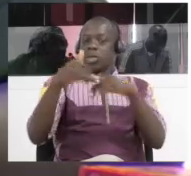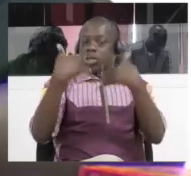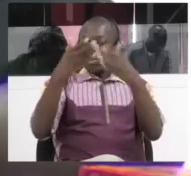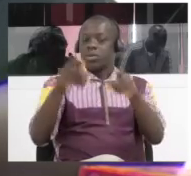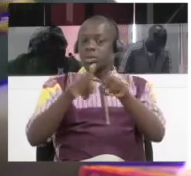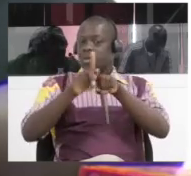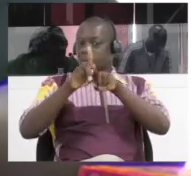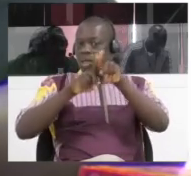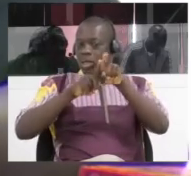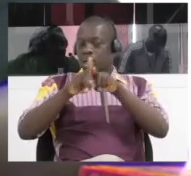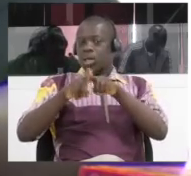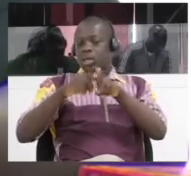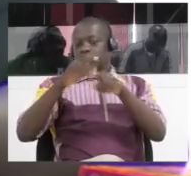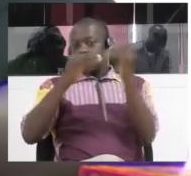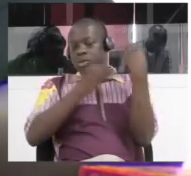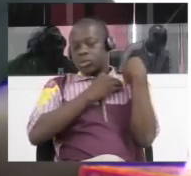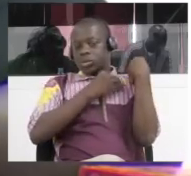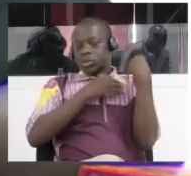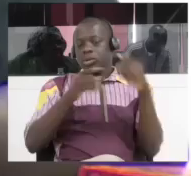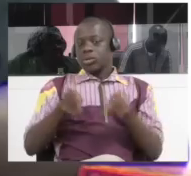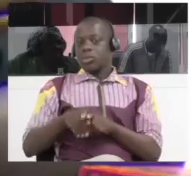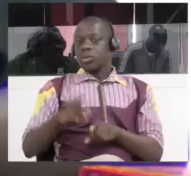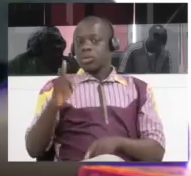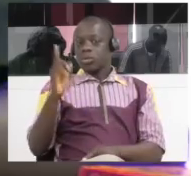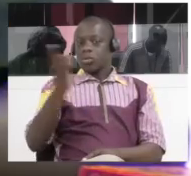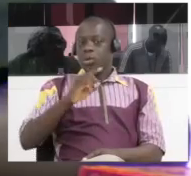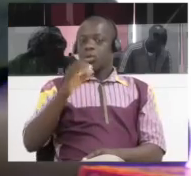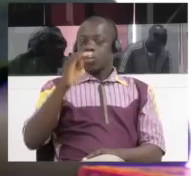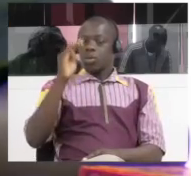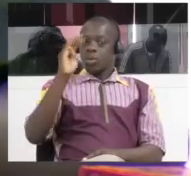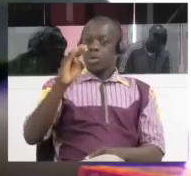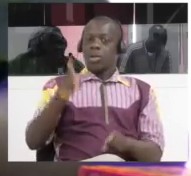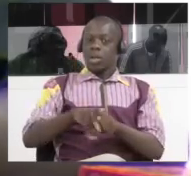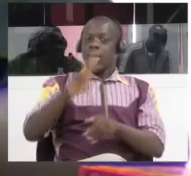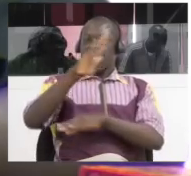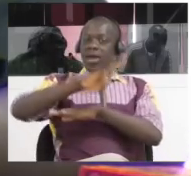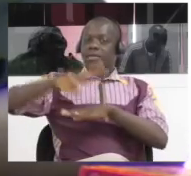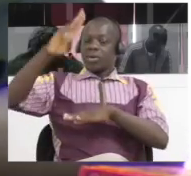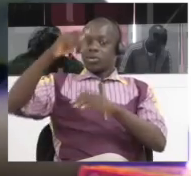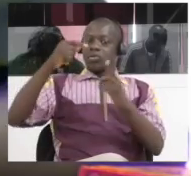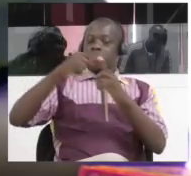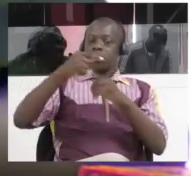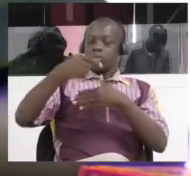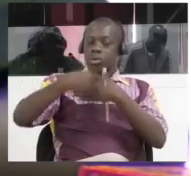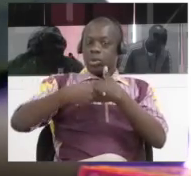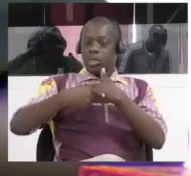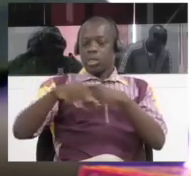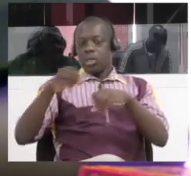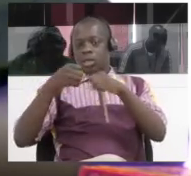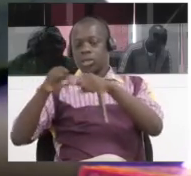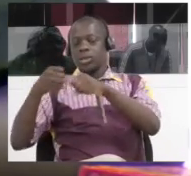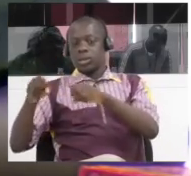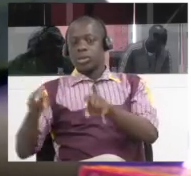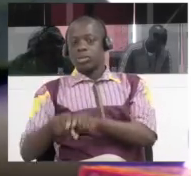So it was a what we call an advance to contact exercise. The exercise